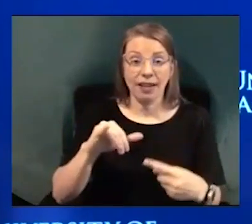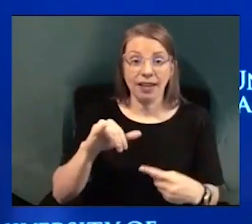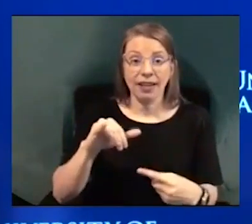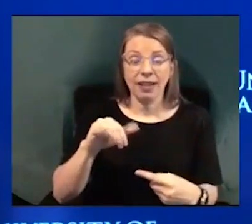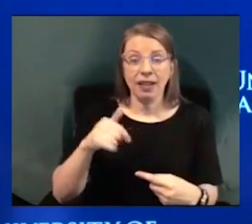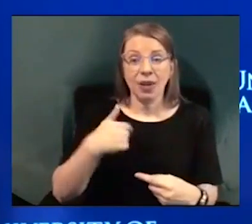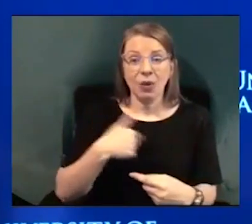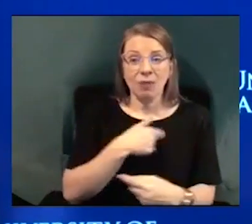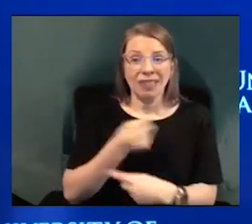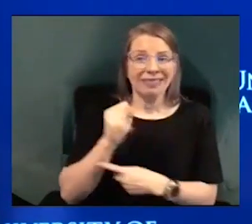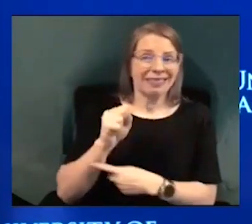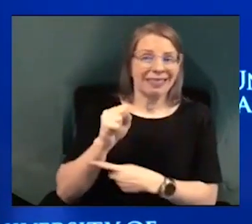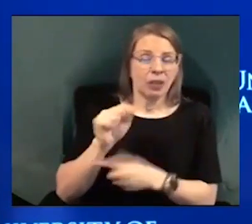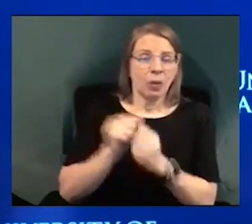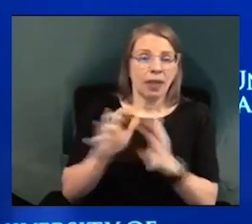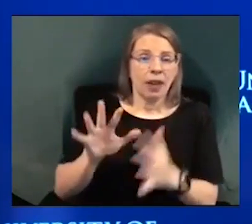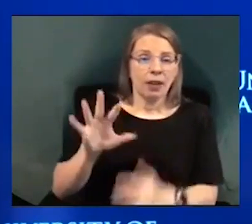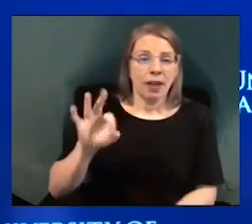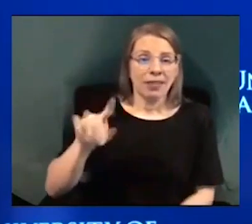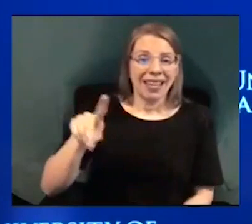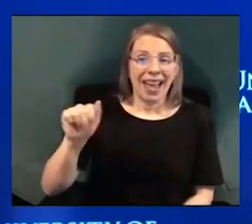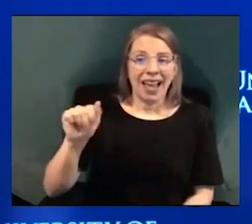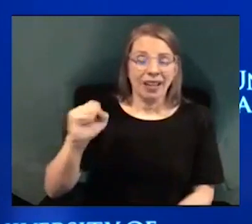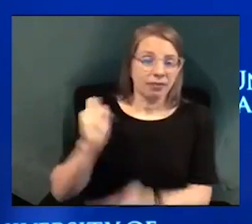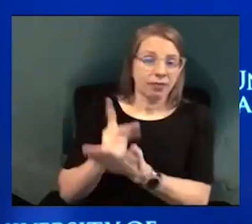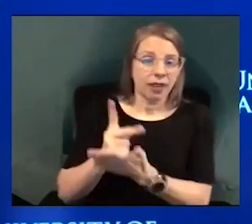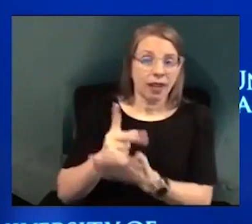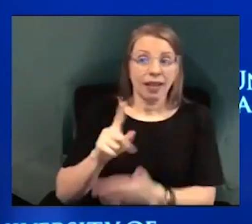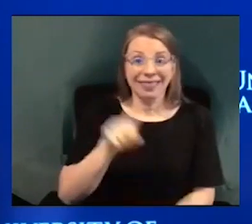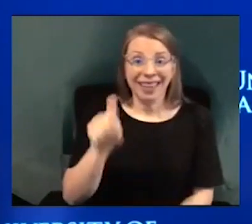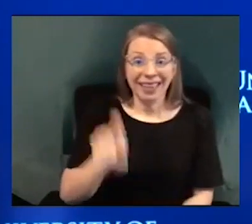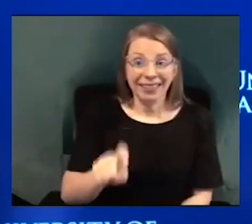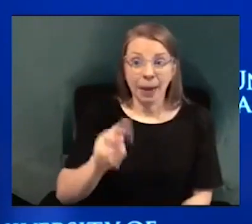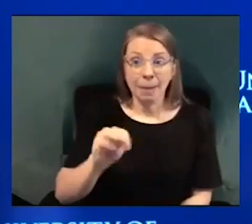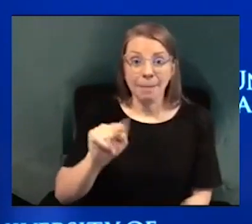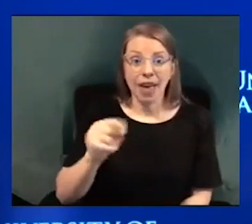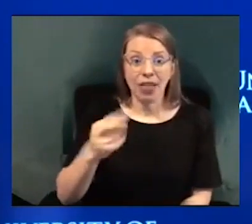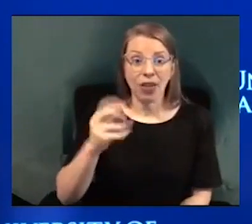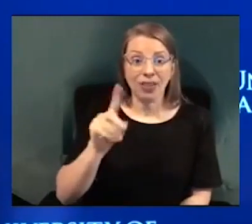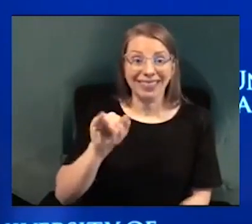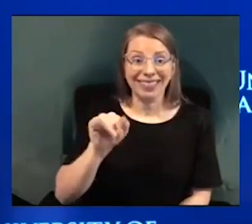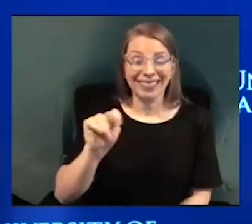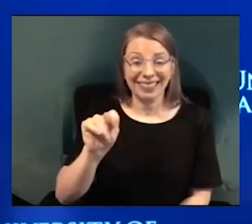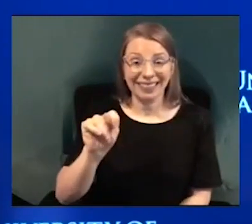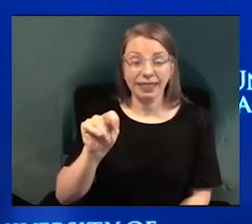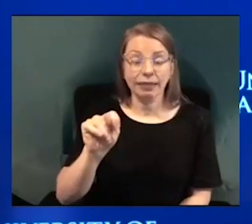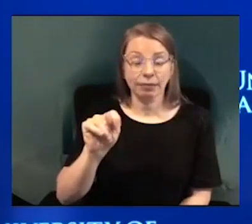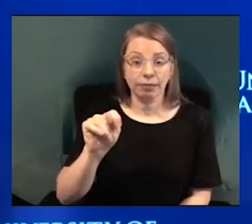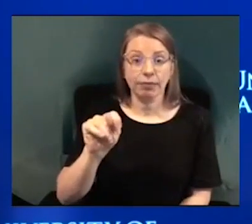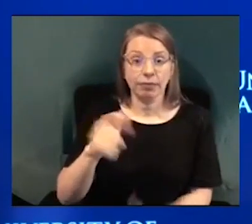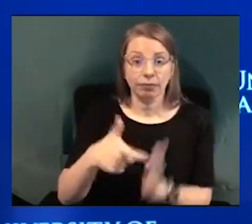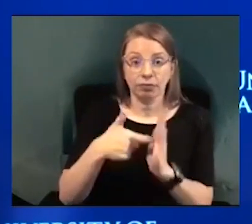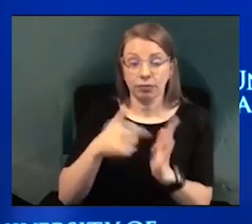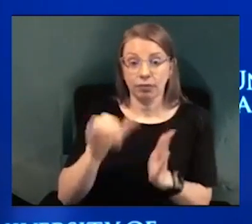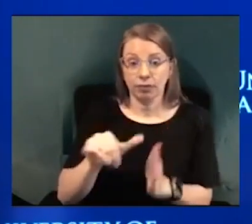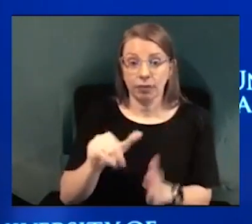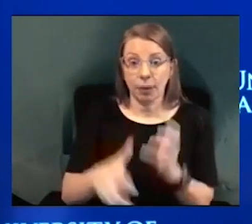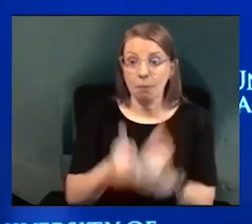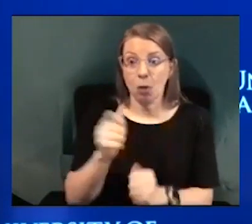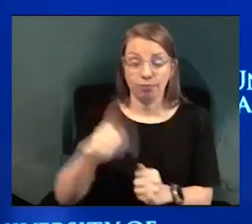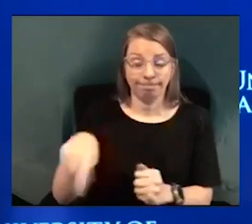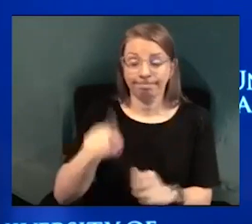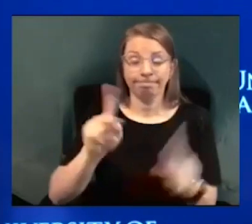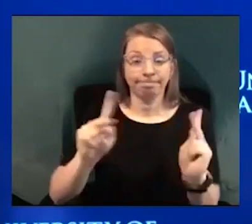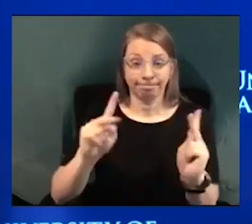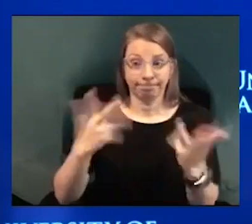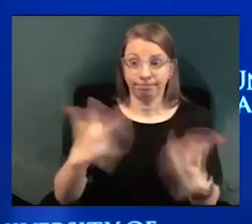some hospitals and some big ones like Texas Methodist have forged ahead. And you know what? They got most of their folks vaccinated. And so